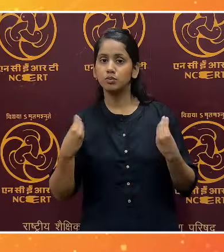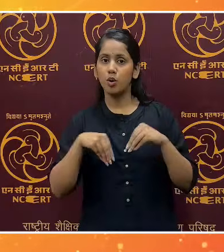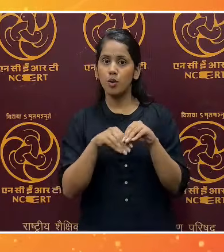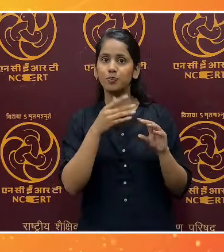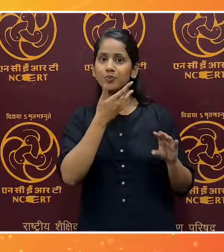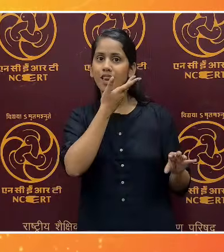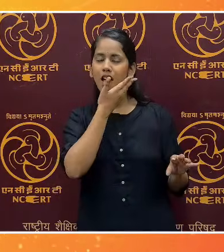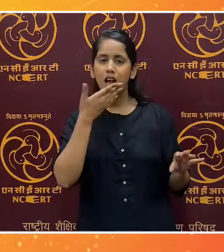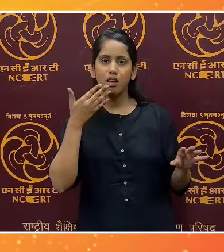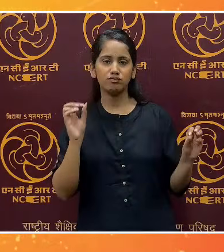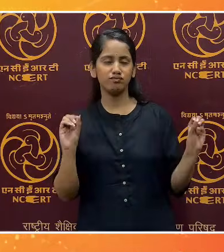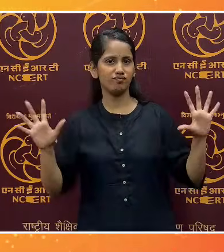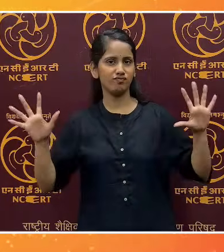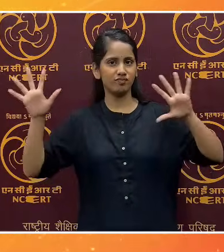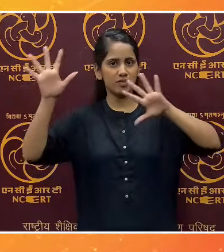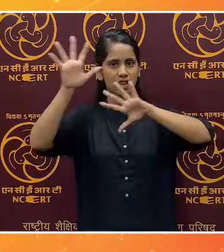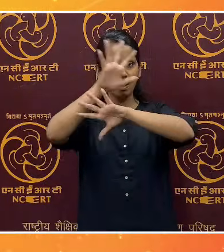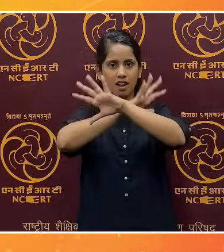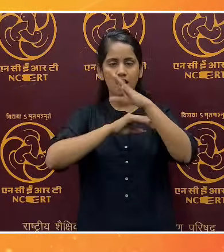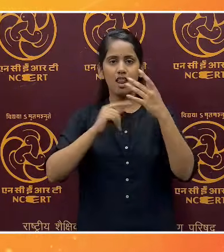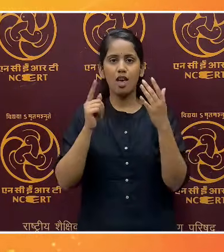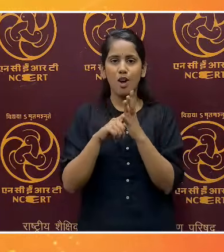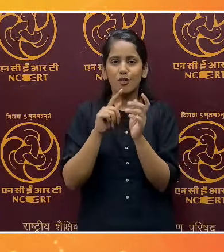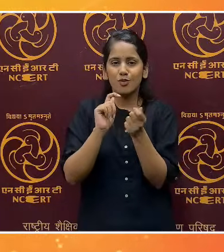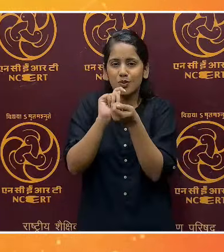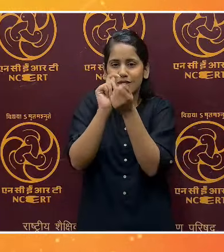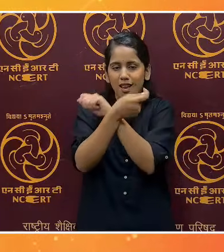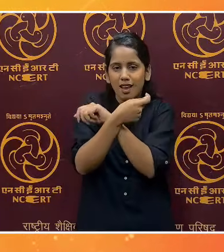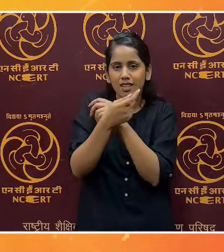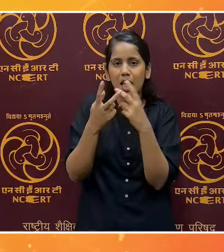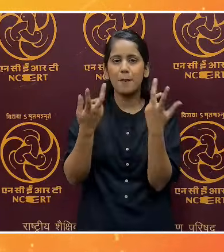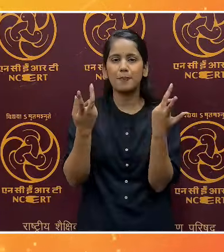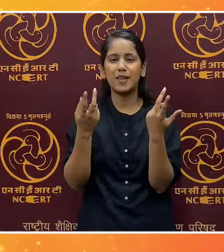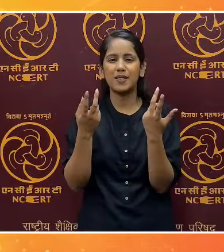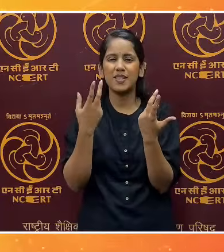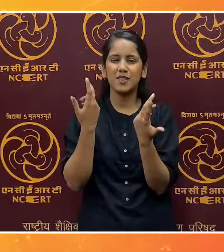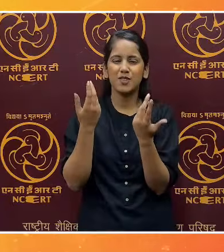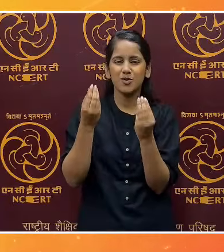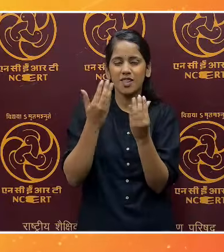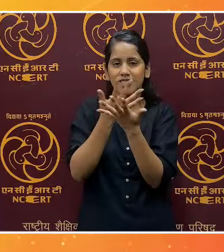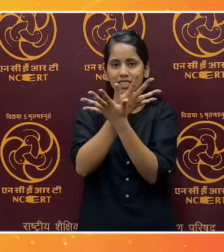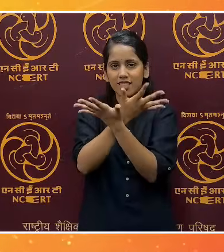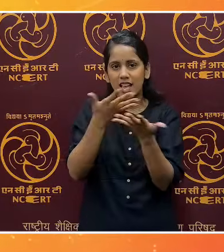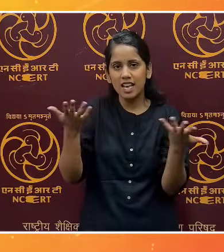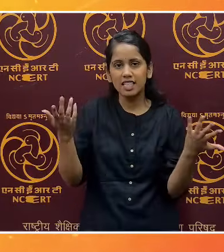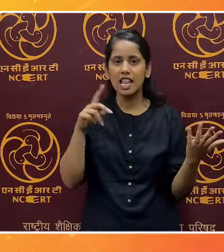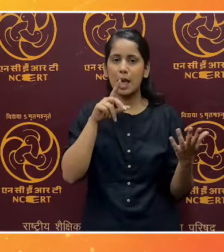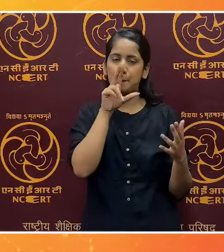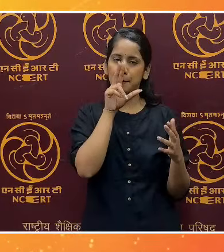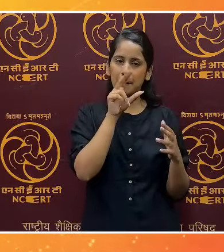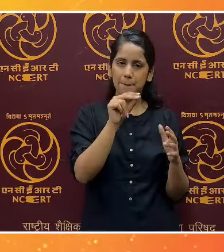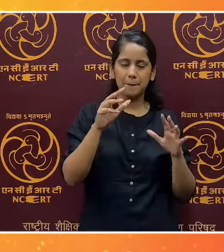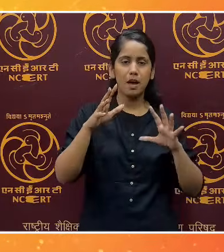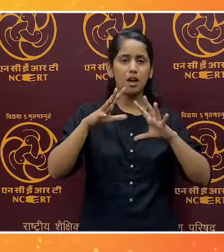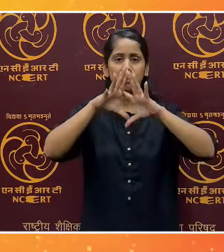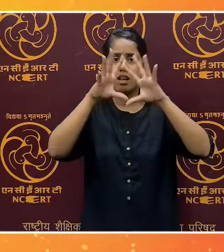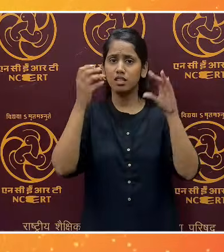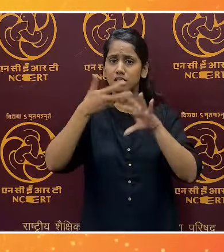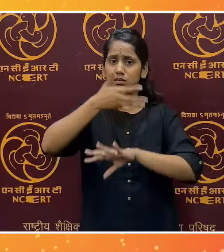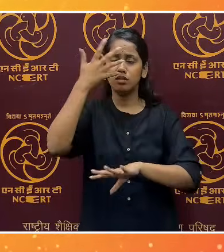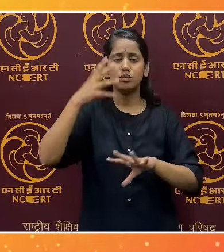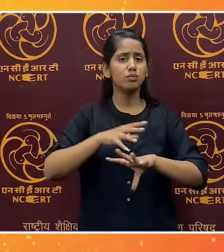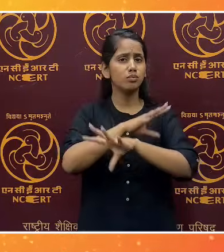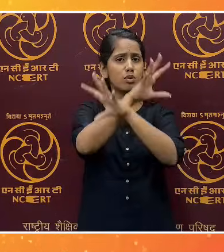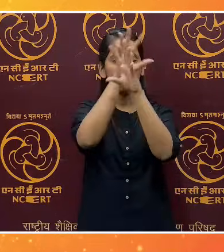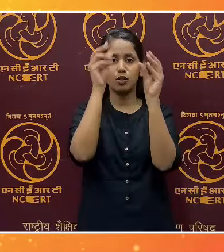of the graphics and the animation we use Muppets, hand Muppets, puppet, shadow puppetry. So we use